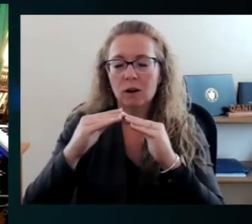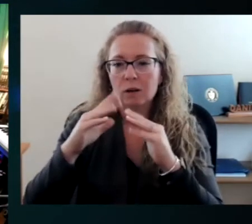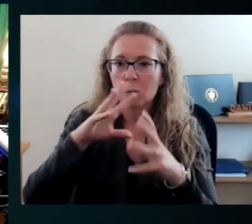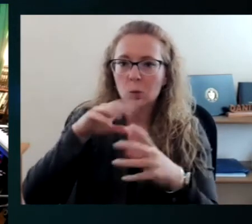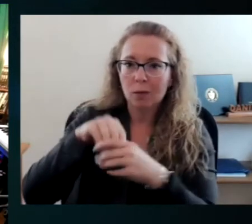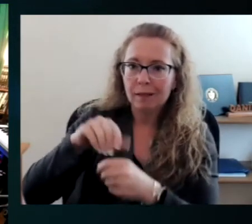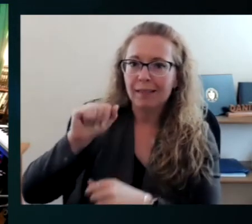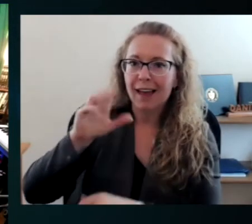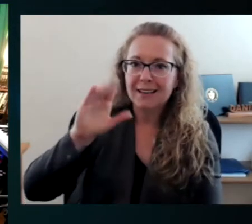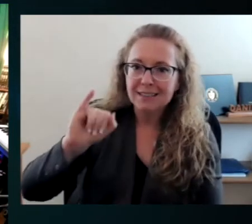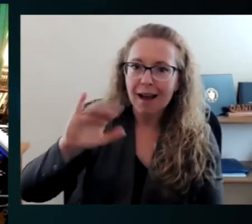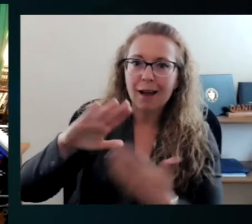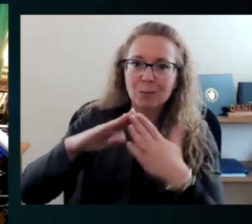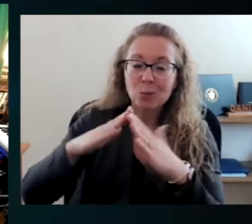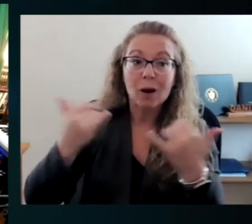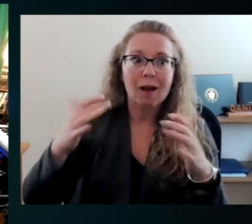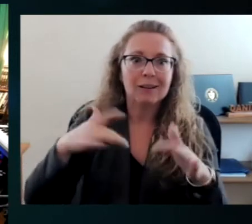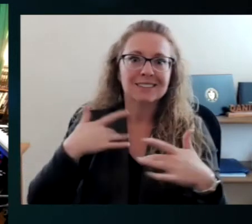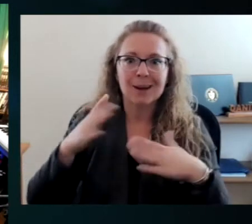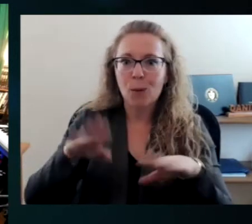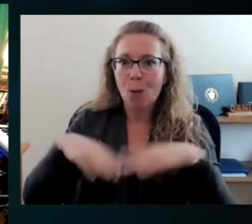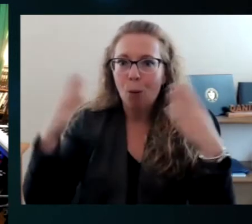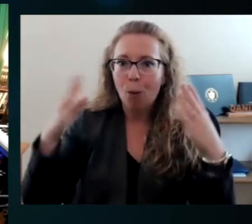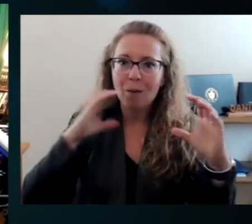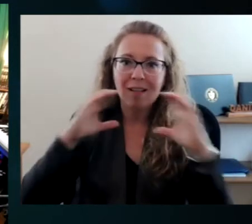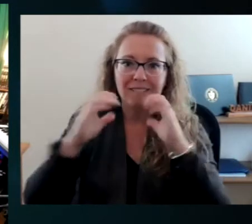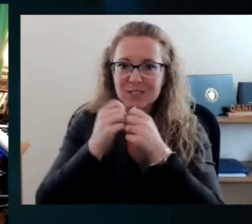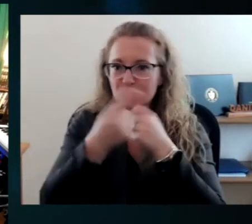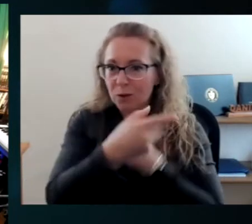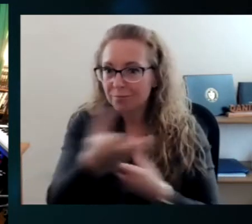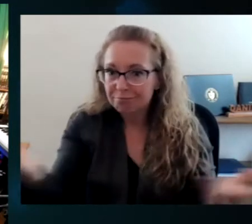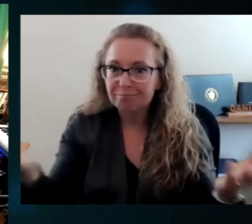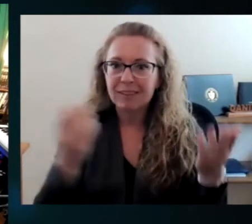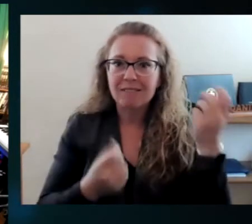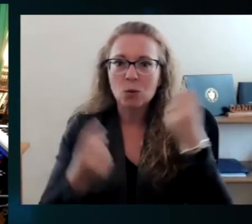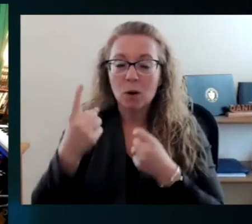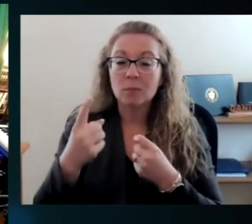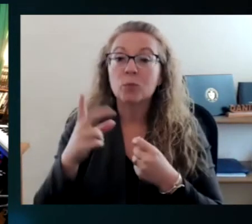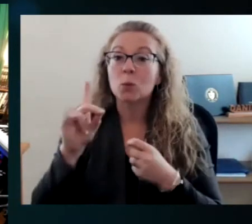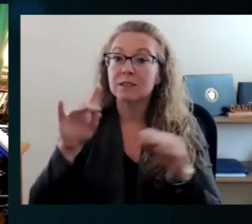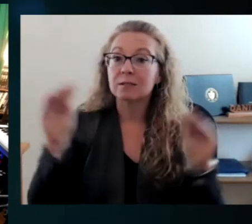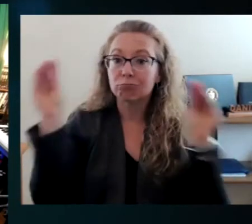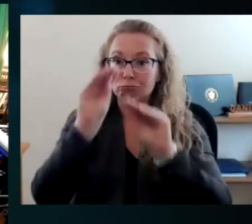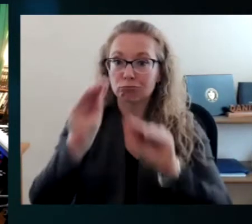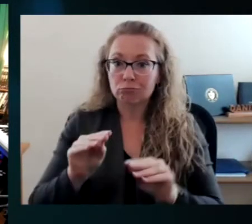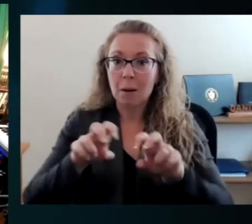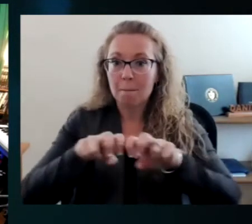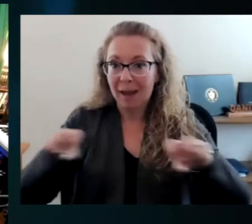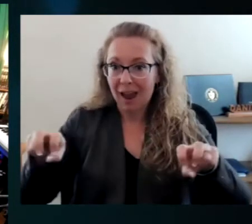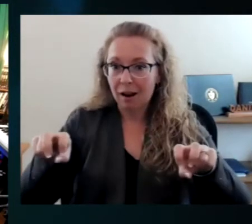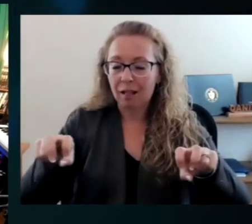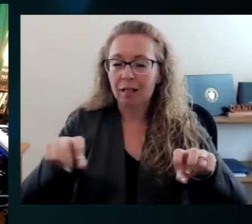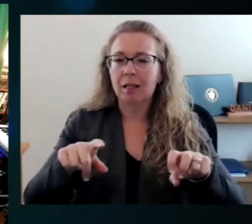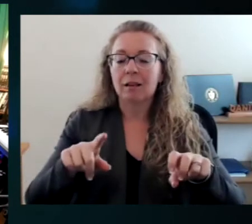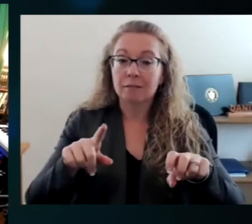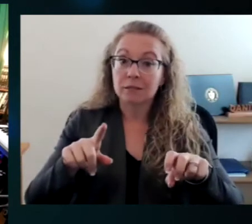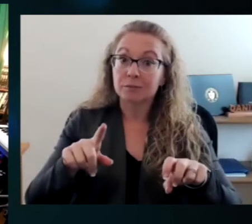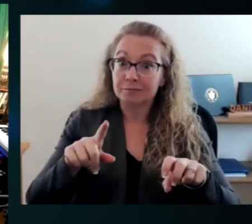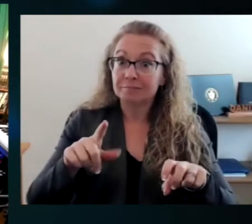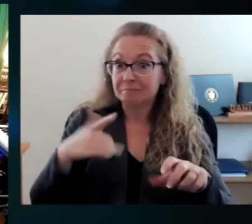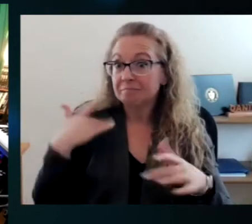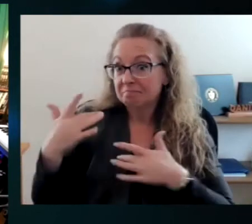to open up these conversations with everybody. We have assembled a panel of fairly exciting,